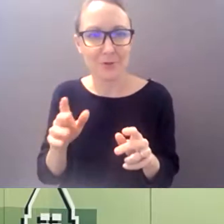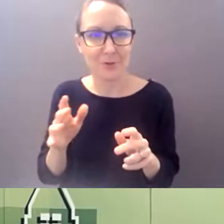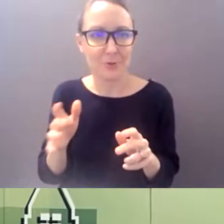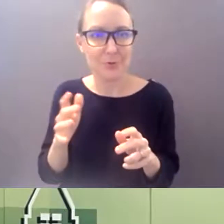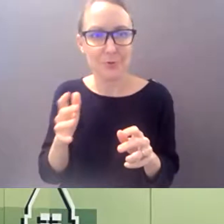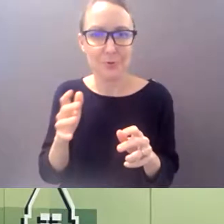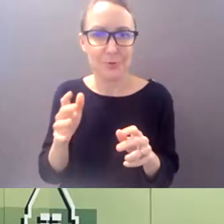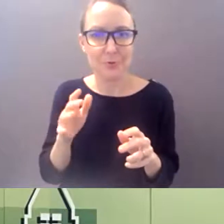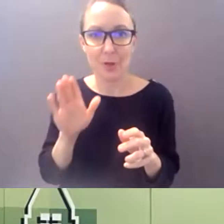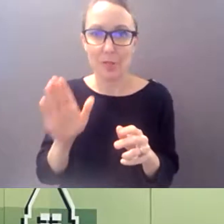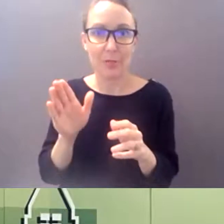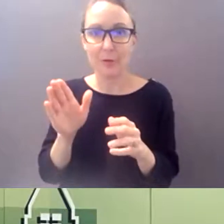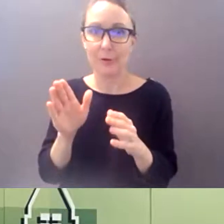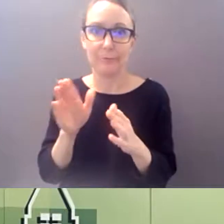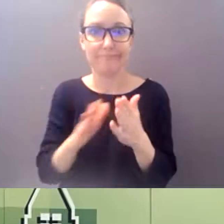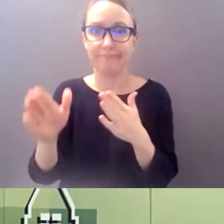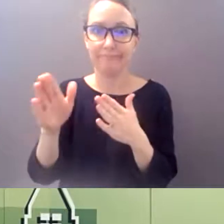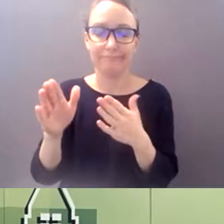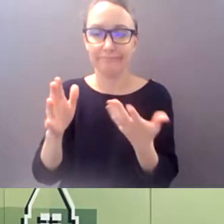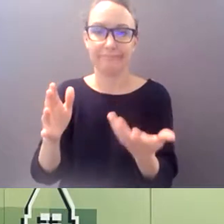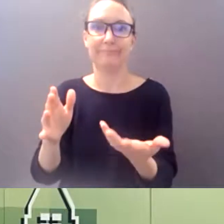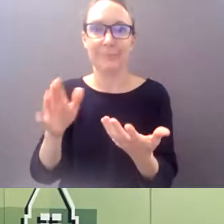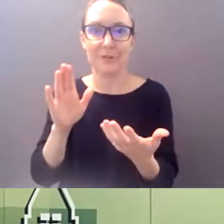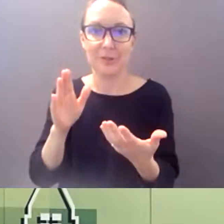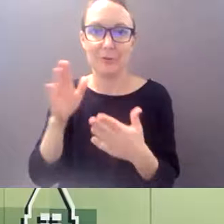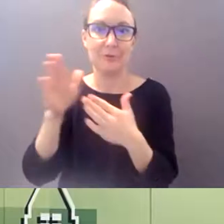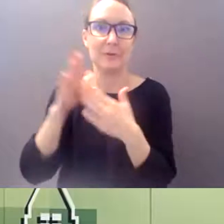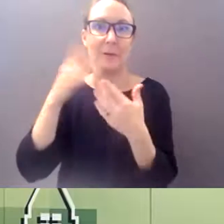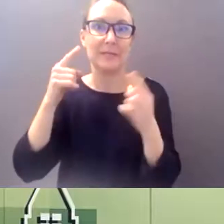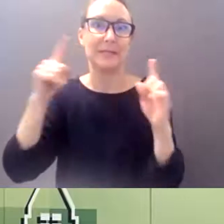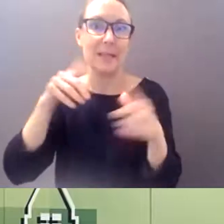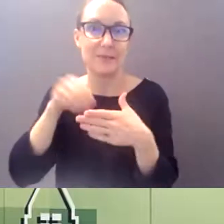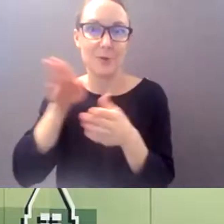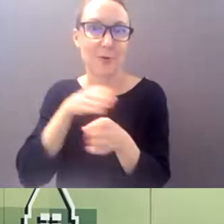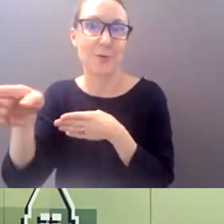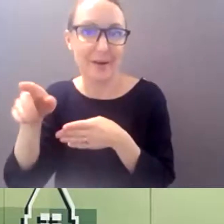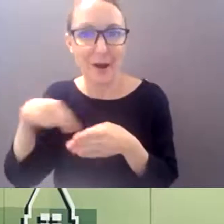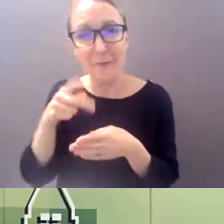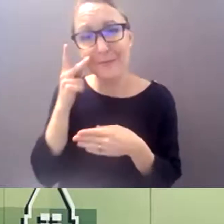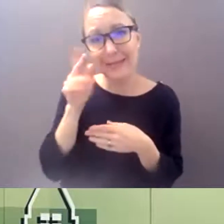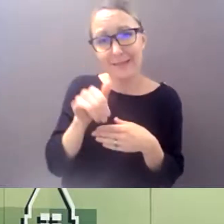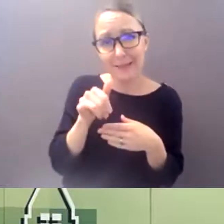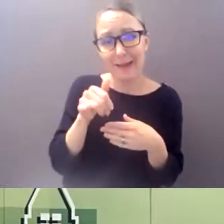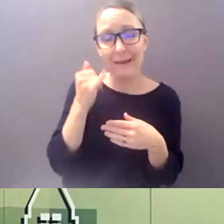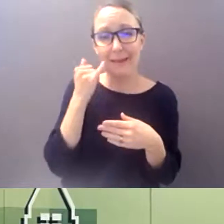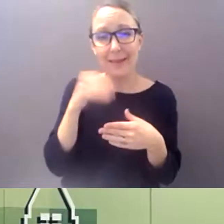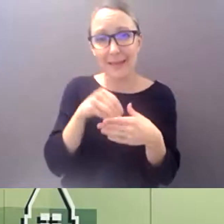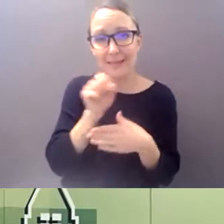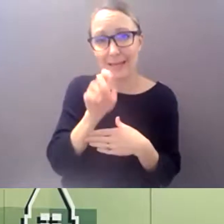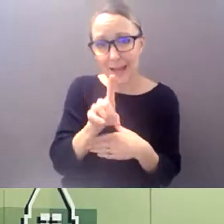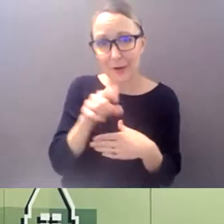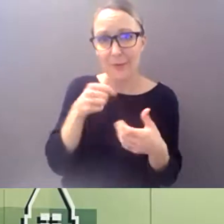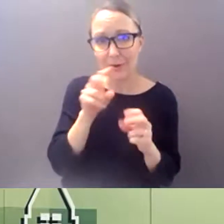height of their professional career. I mean, and we've looked at that here in San Diego. which is great if you're 55, maybe